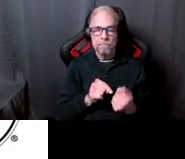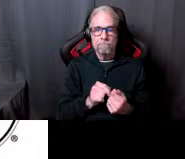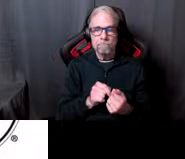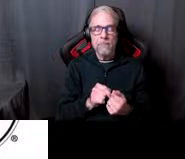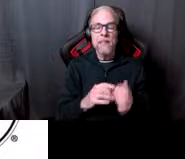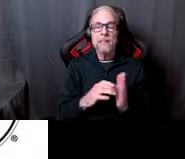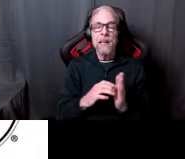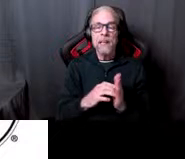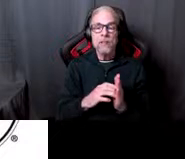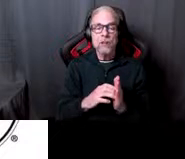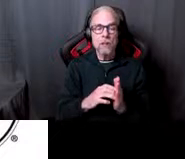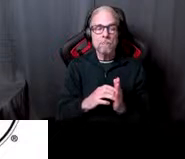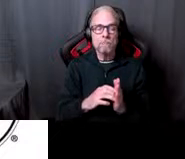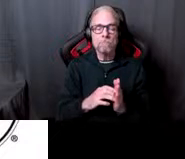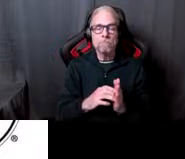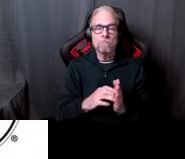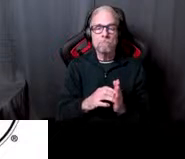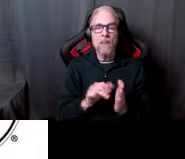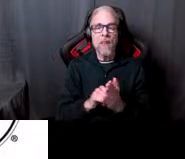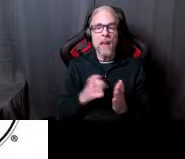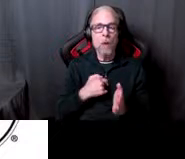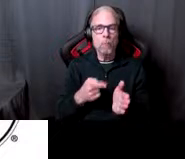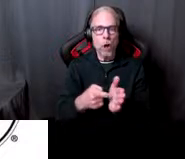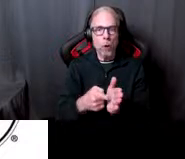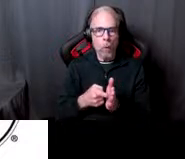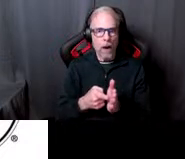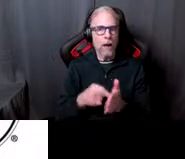section where I am required to read